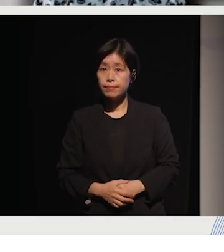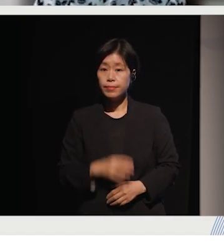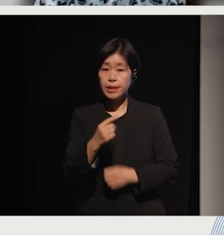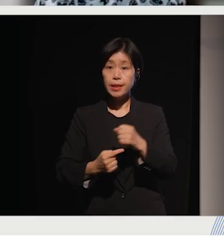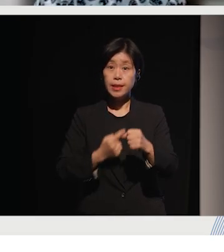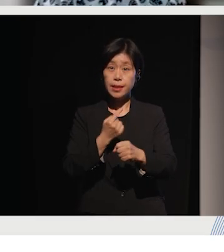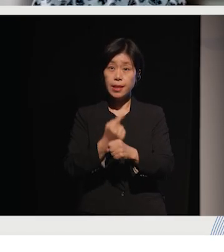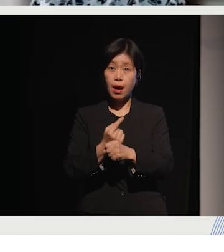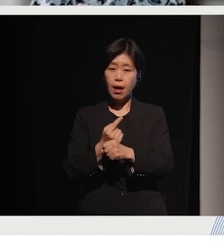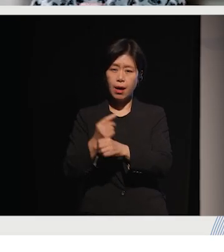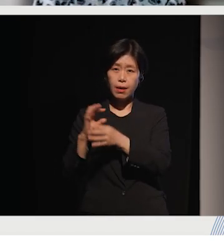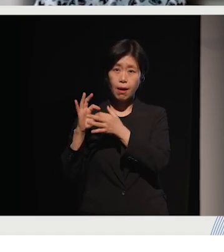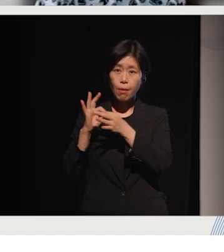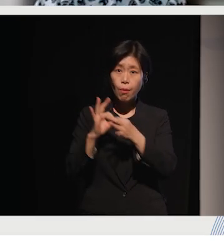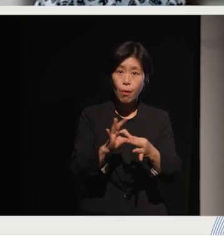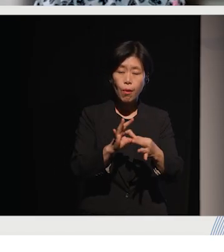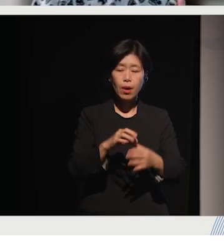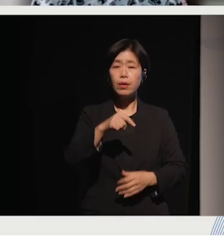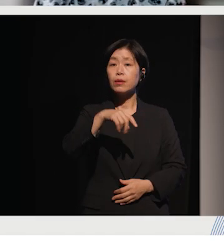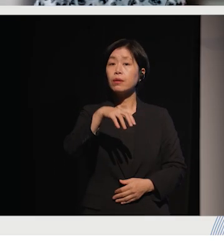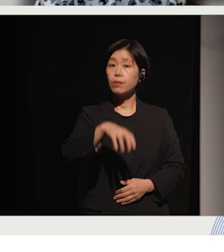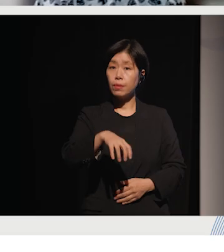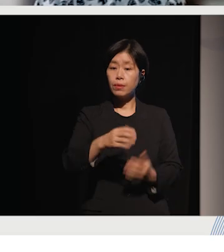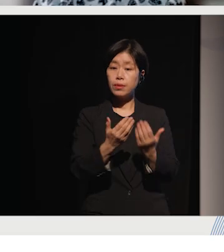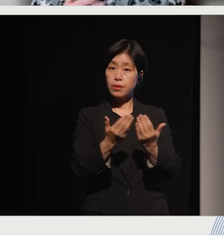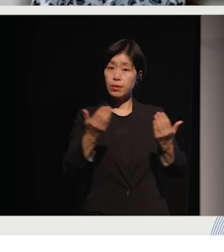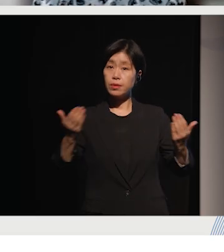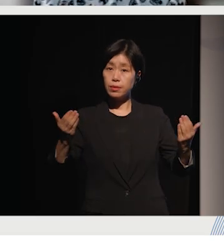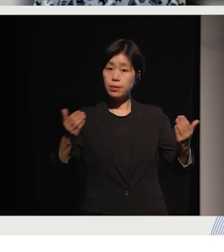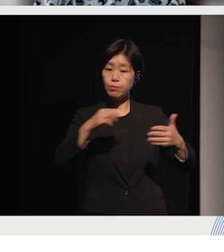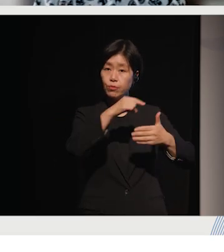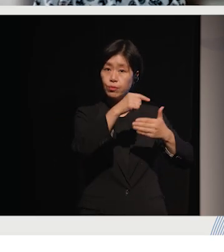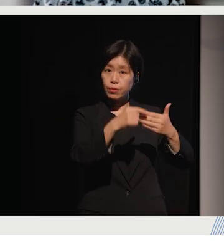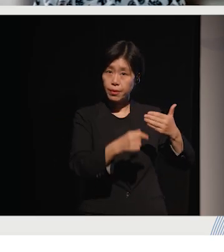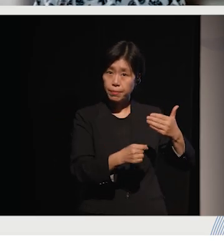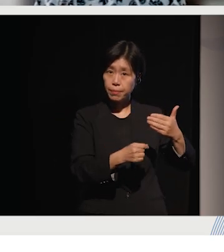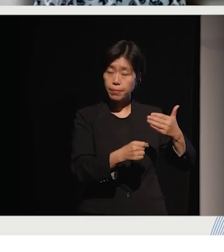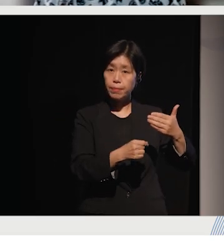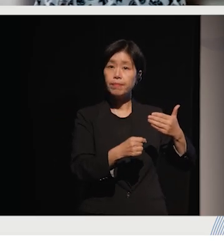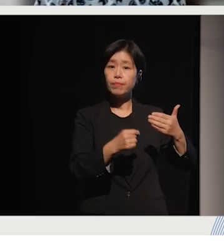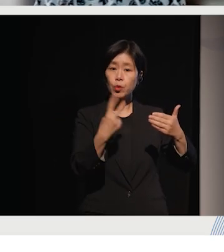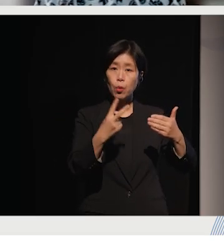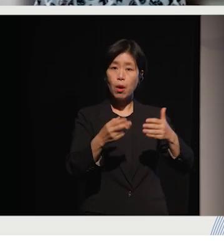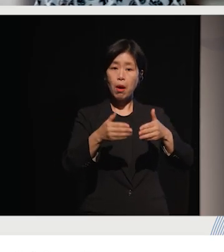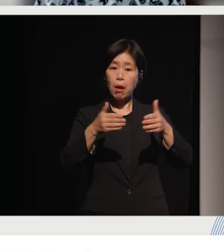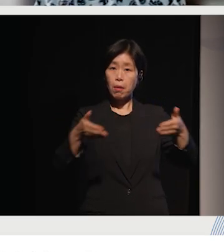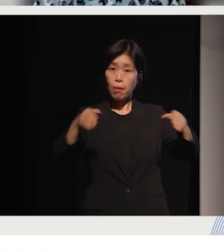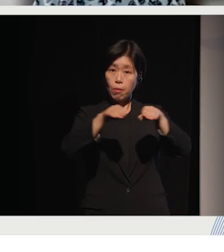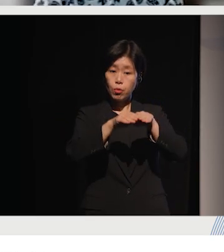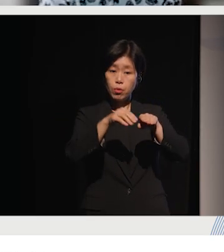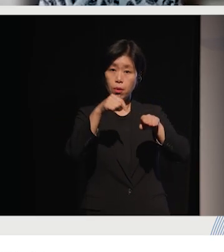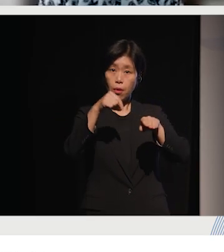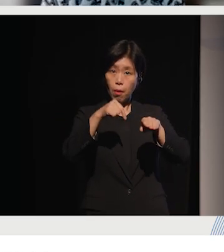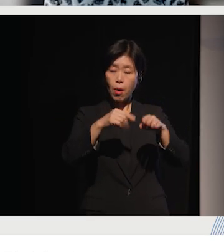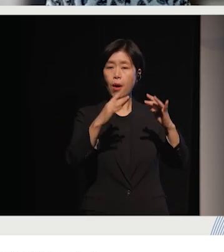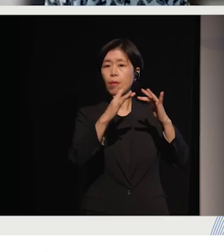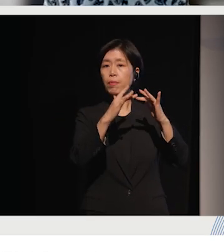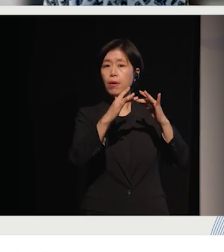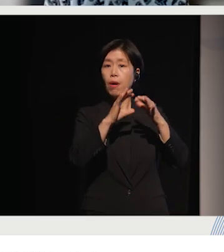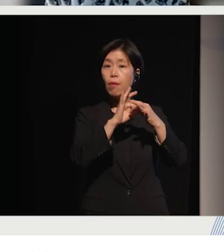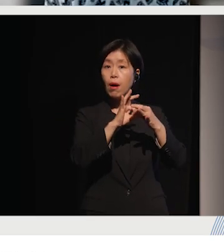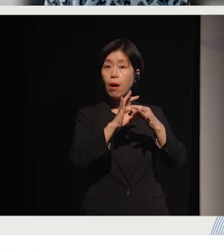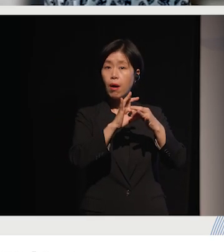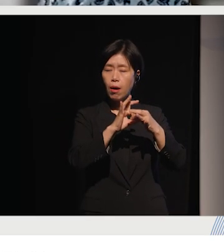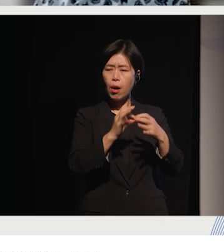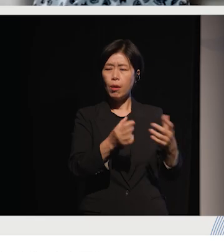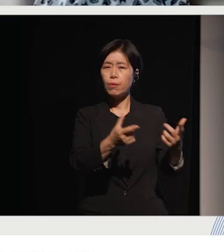exhibition, program, building, website, 365 days out of the year. And